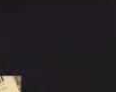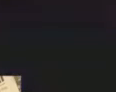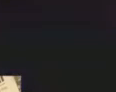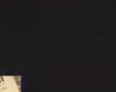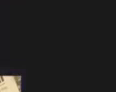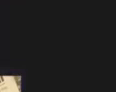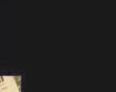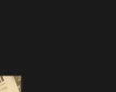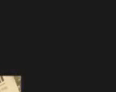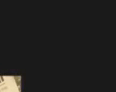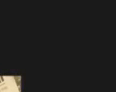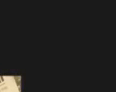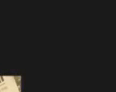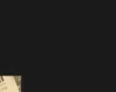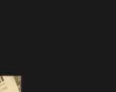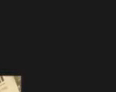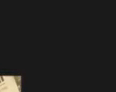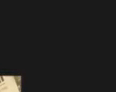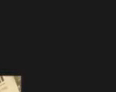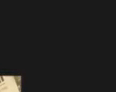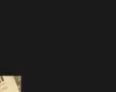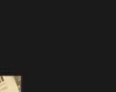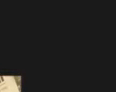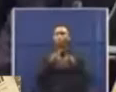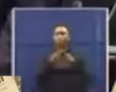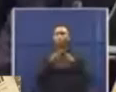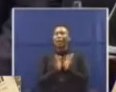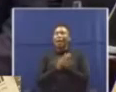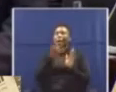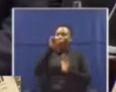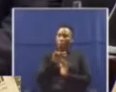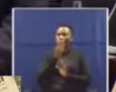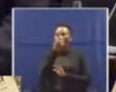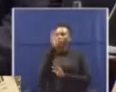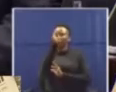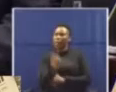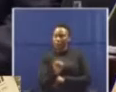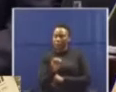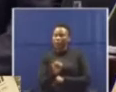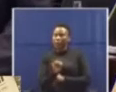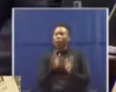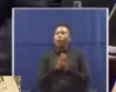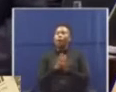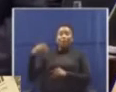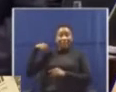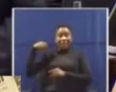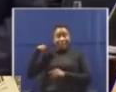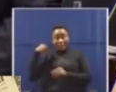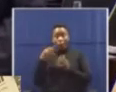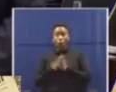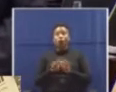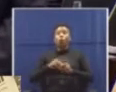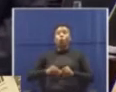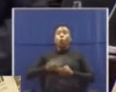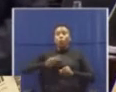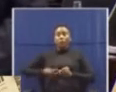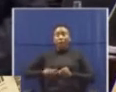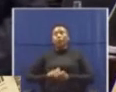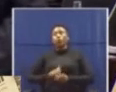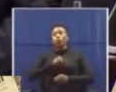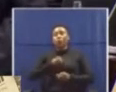about 7% of our population. What is the Ministry of Women, Youth, and Persons living with disabilities